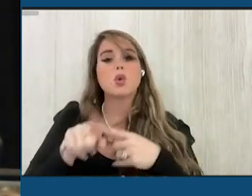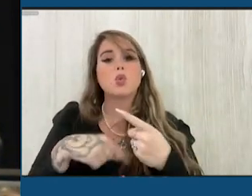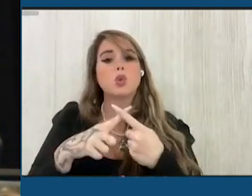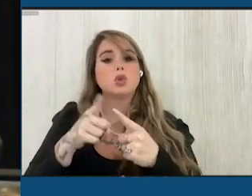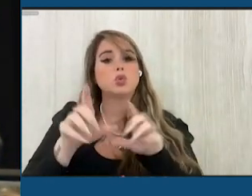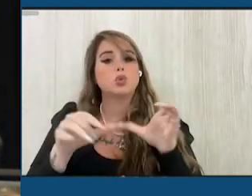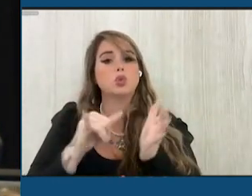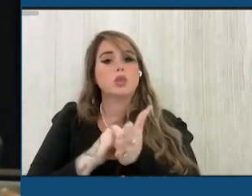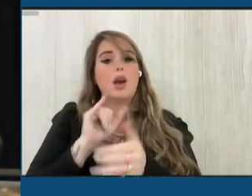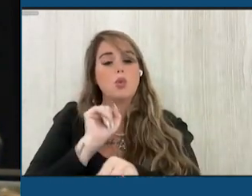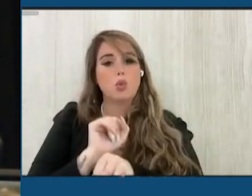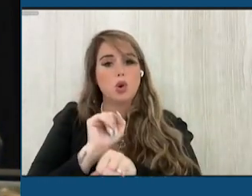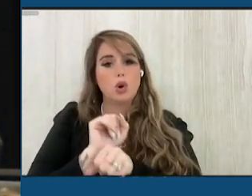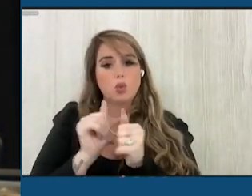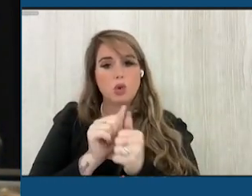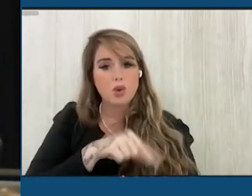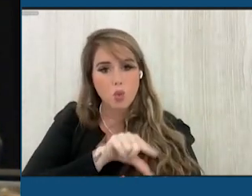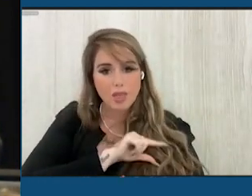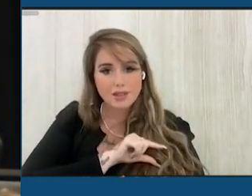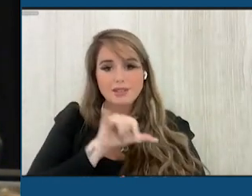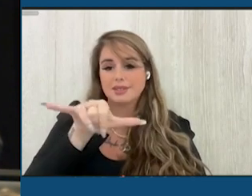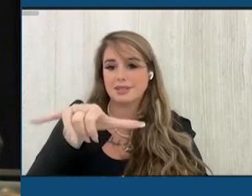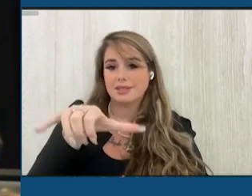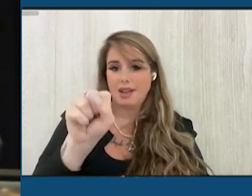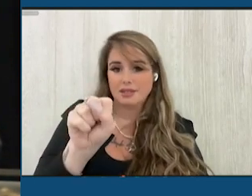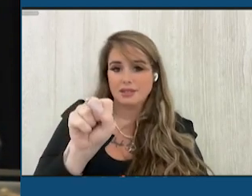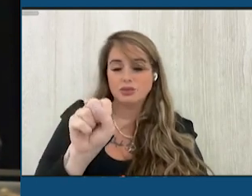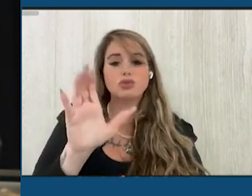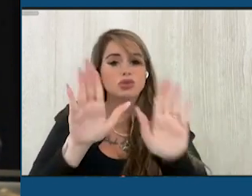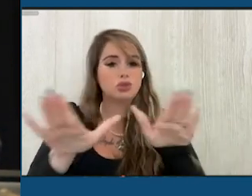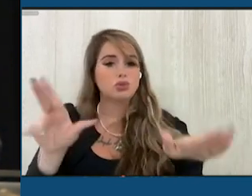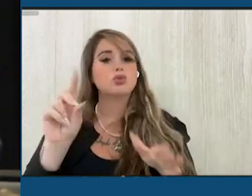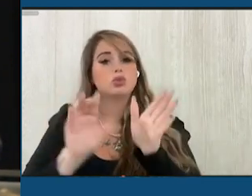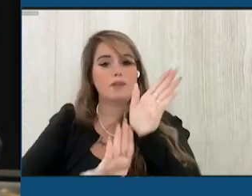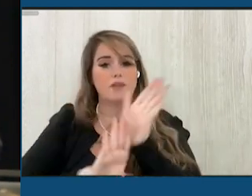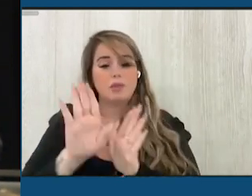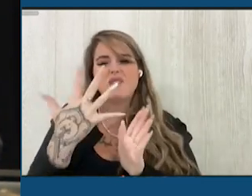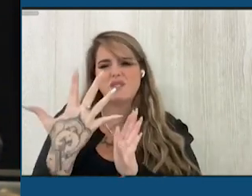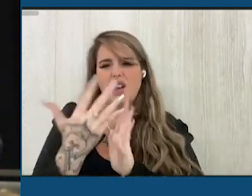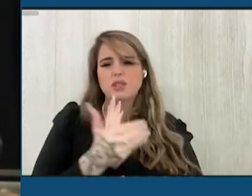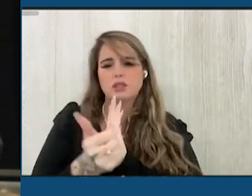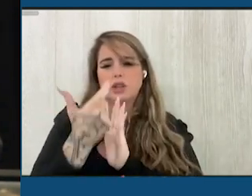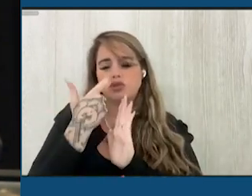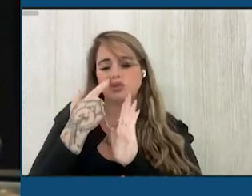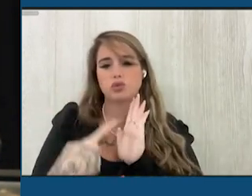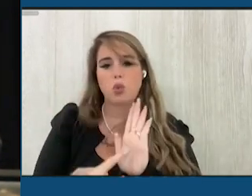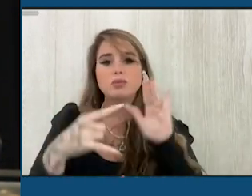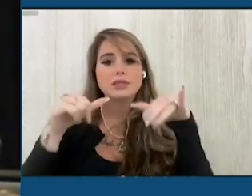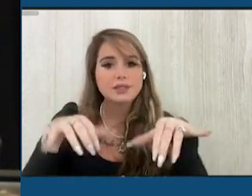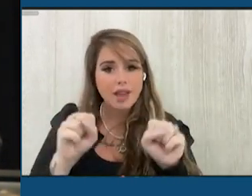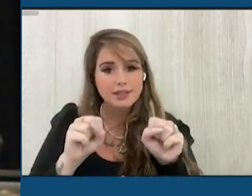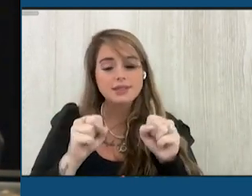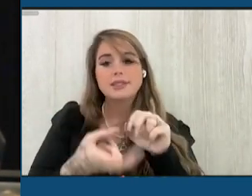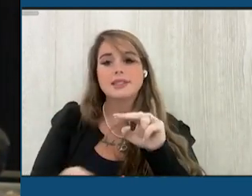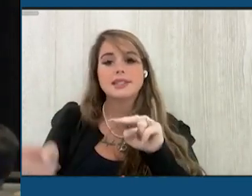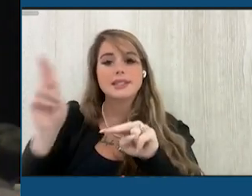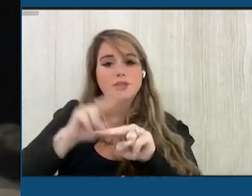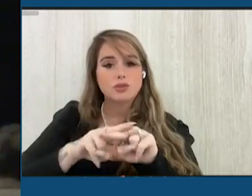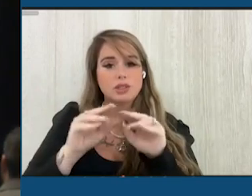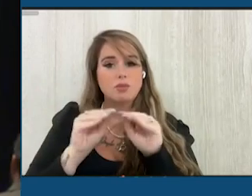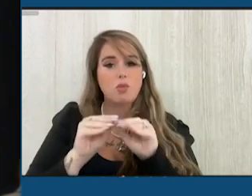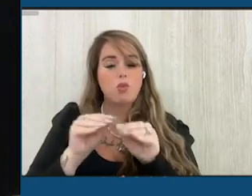quality, yes, children do develop those 5 skills I just shared with you. Yes, increases in pro-social skills,